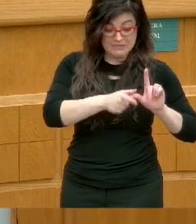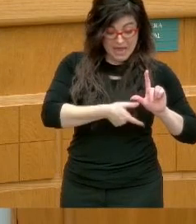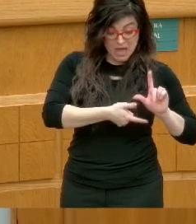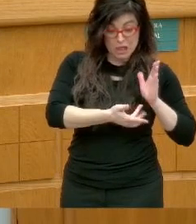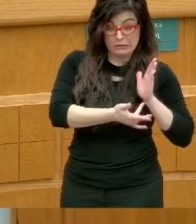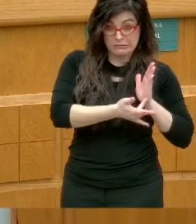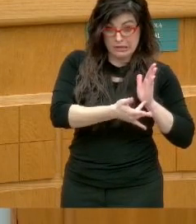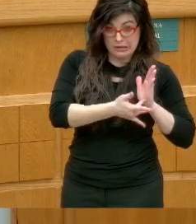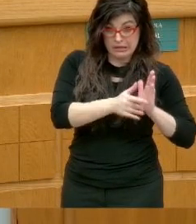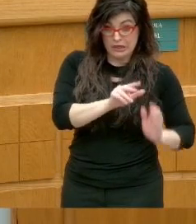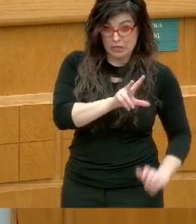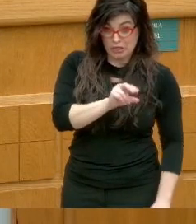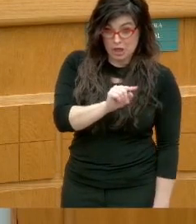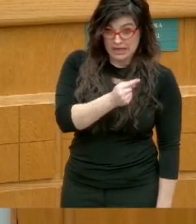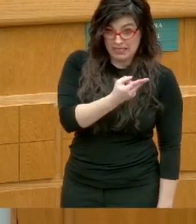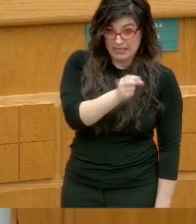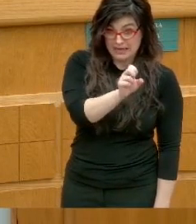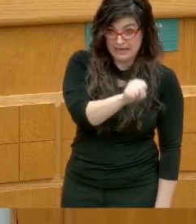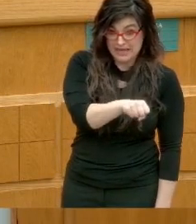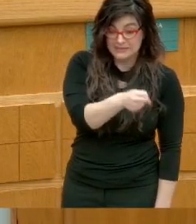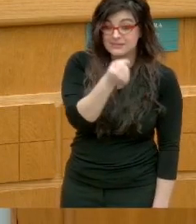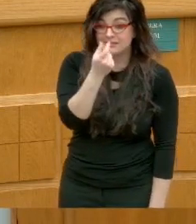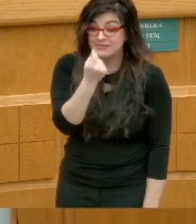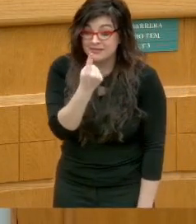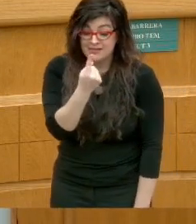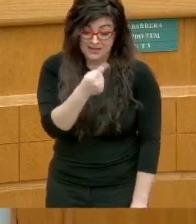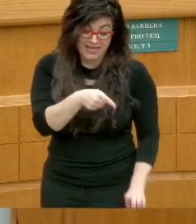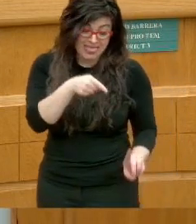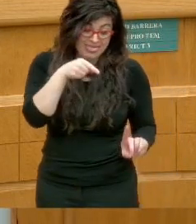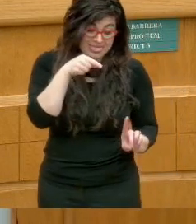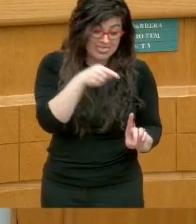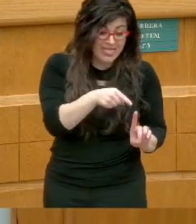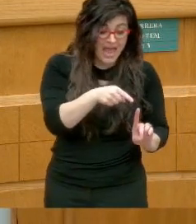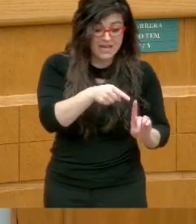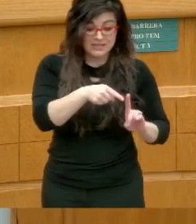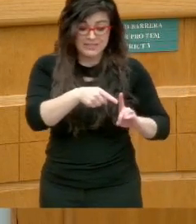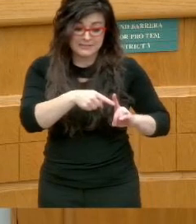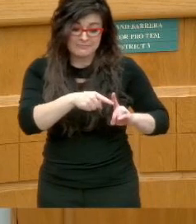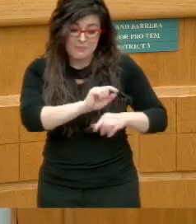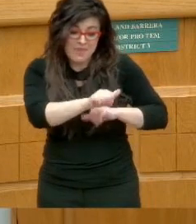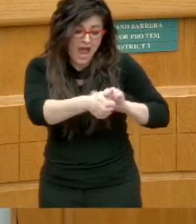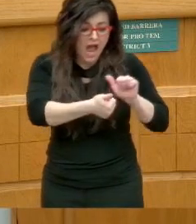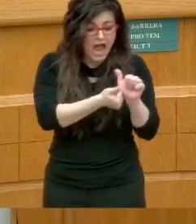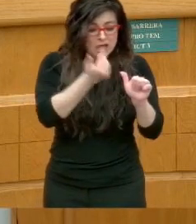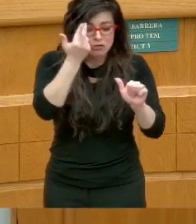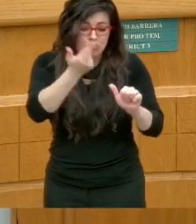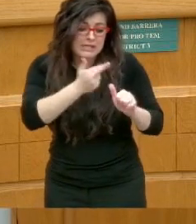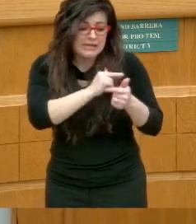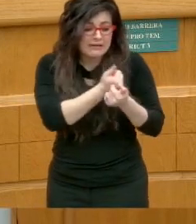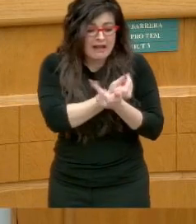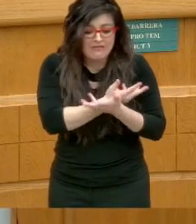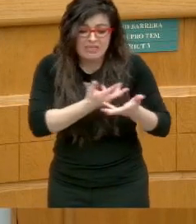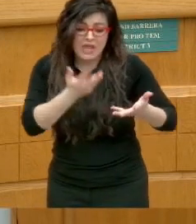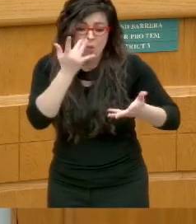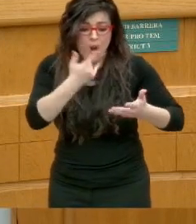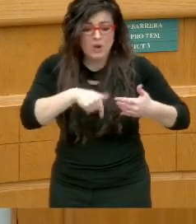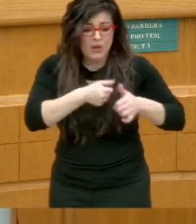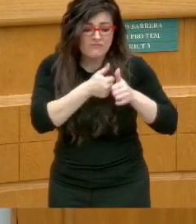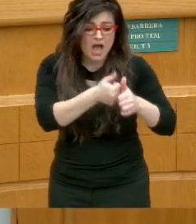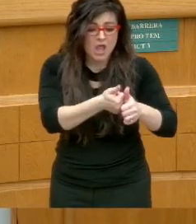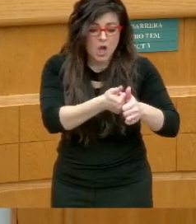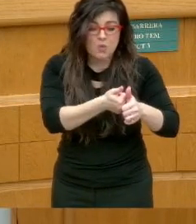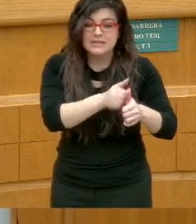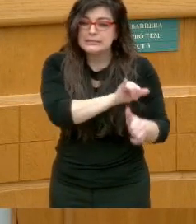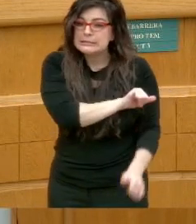order continues. The spirit of the order remains. And last week, I told you 10 times, I would